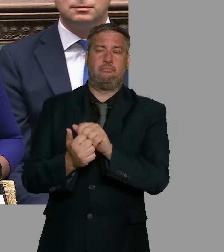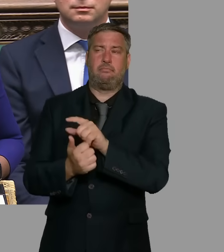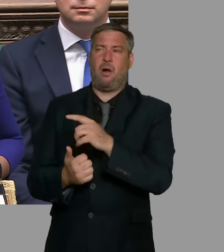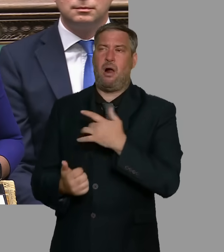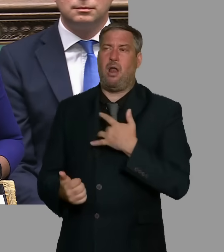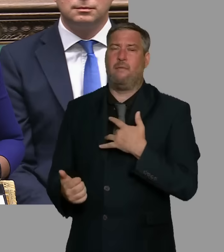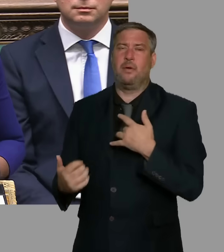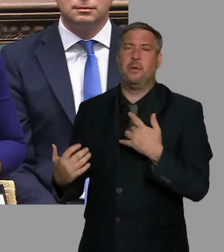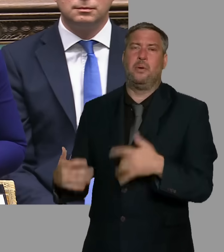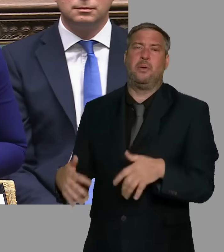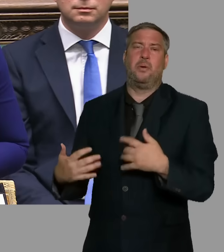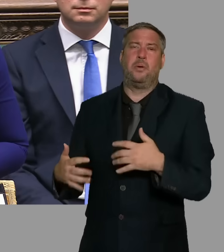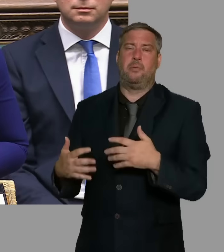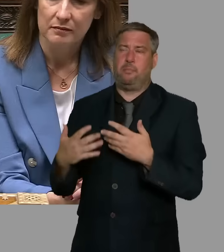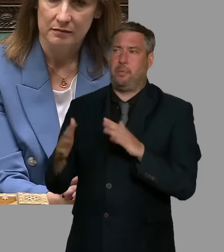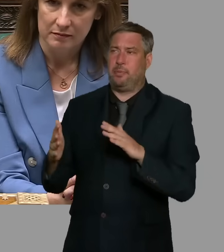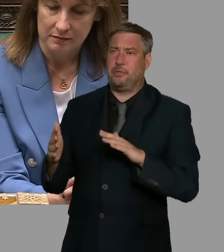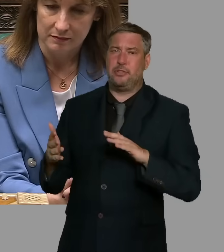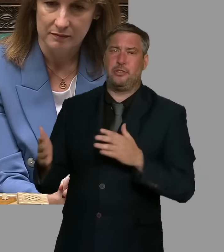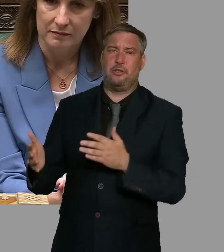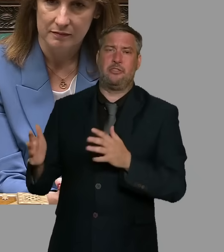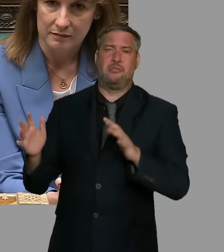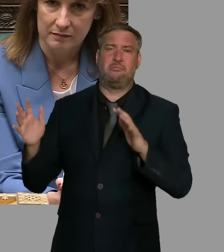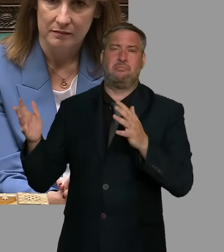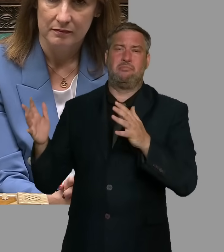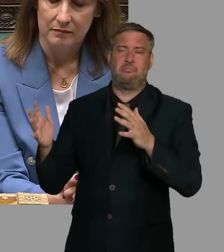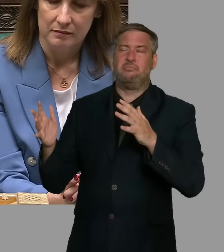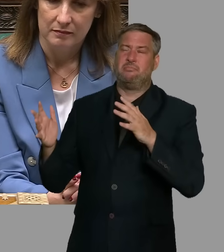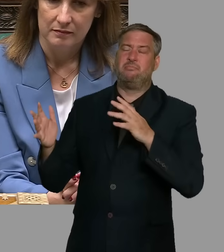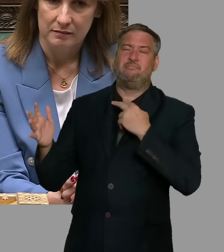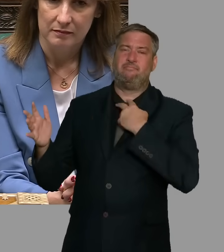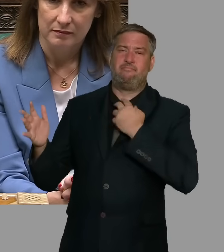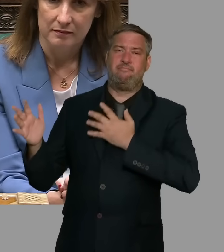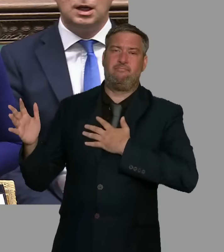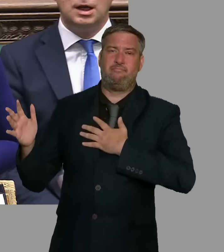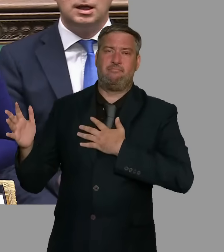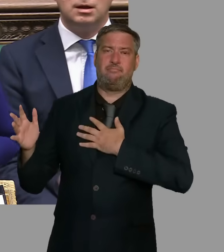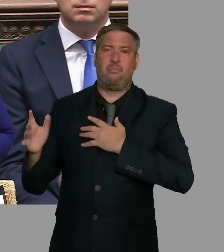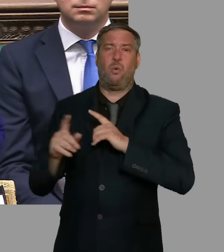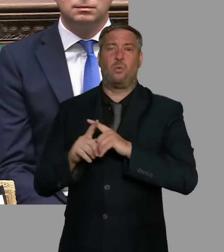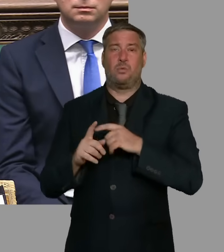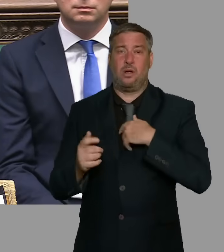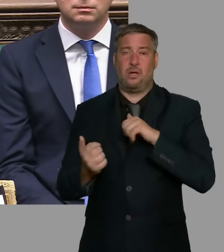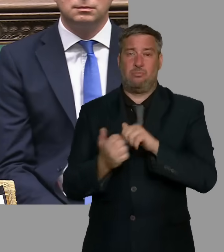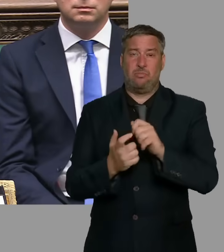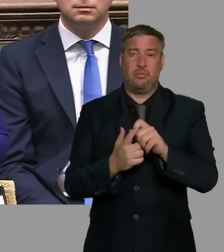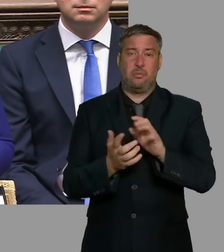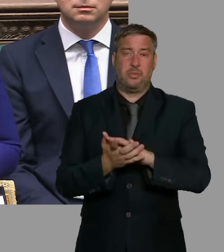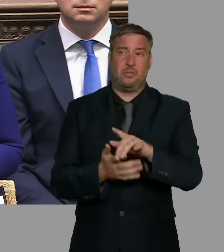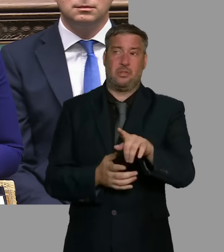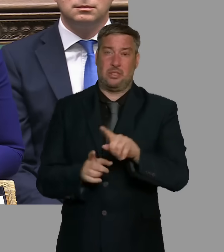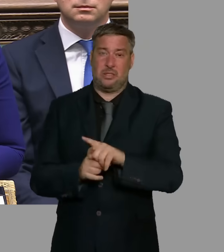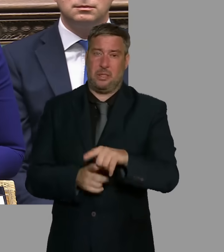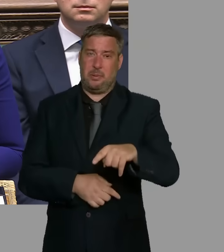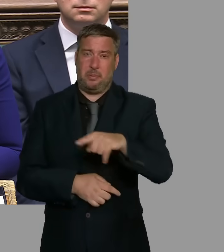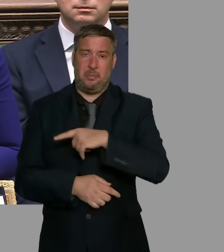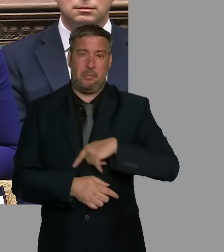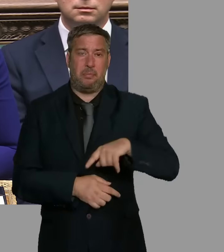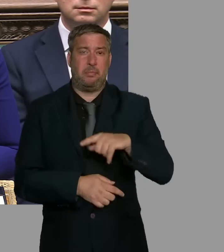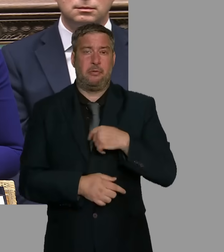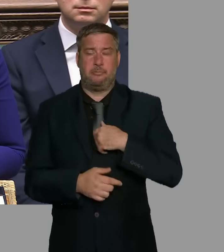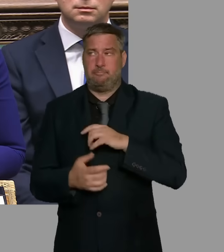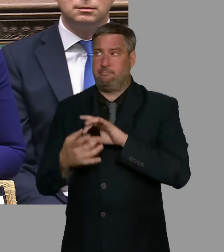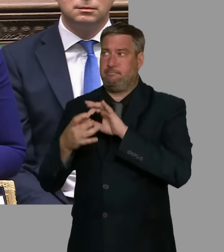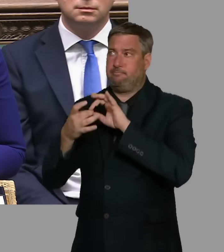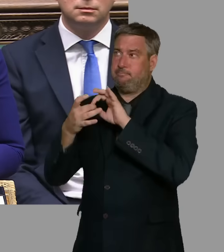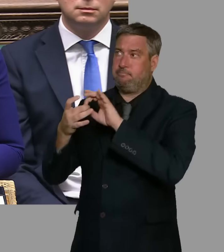shoulder with Poland and all our NATO allies against Putin's aggression. A NATO country has just had to